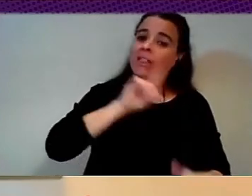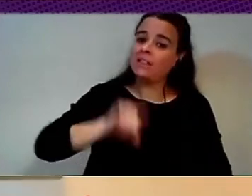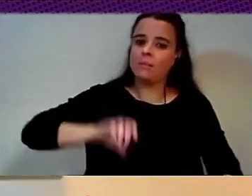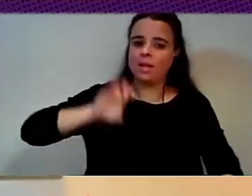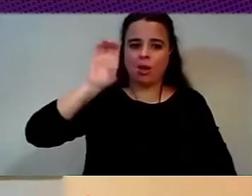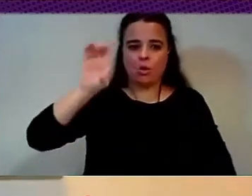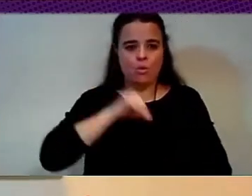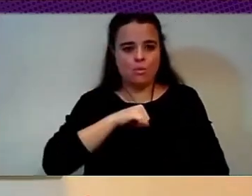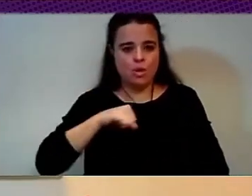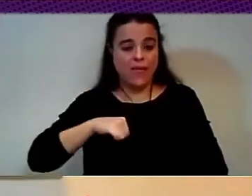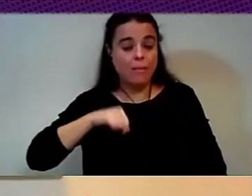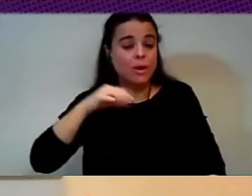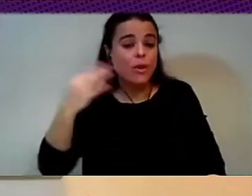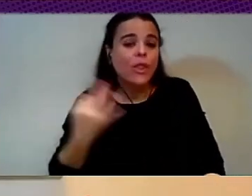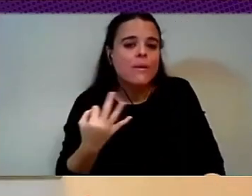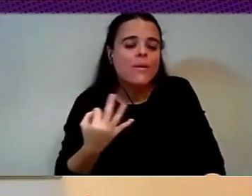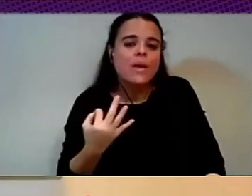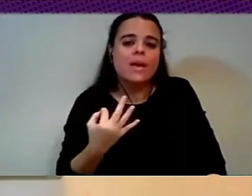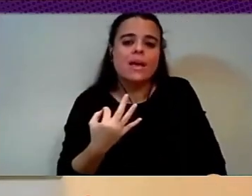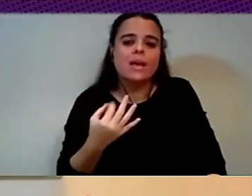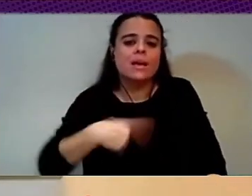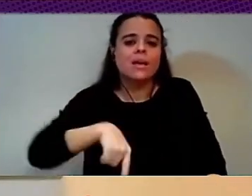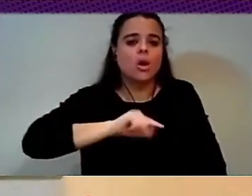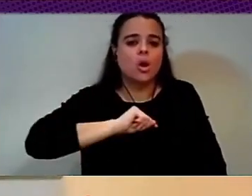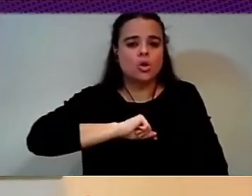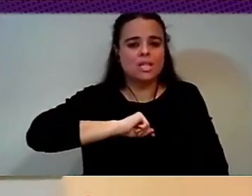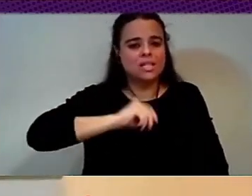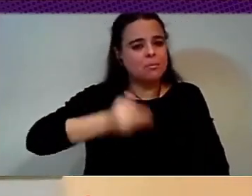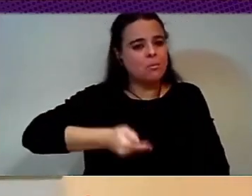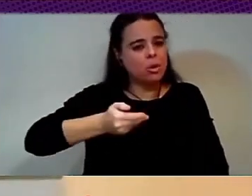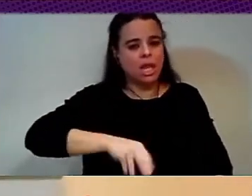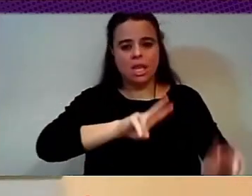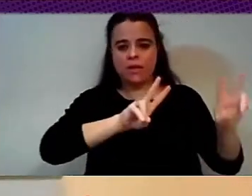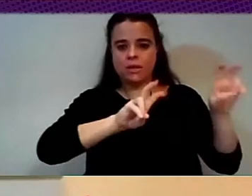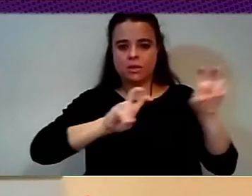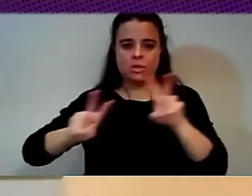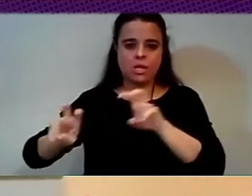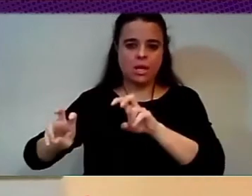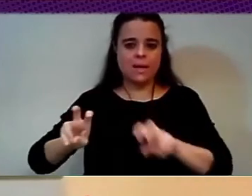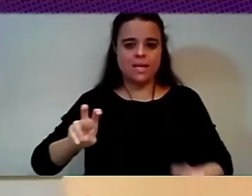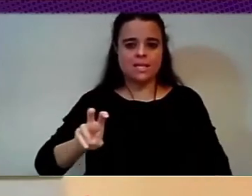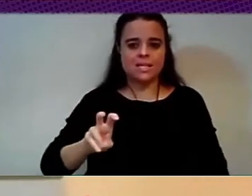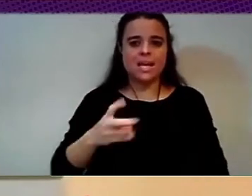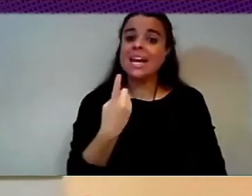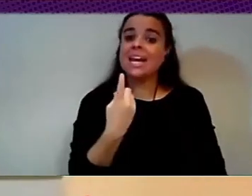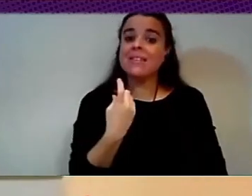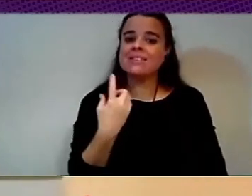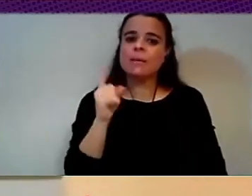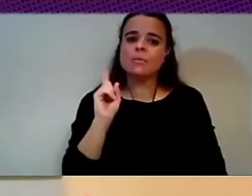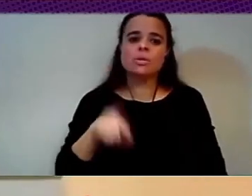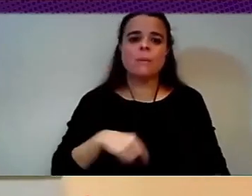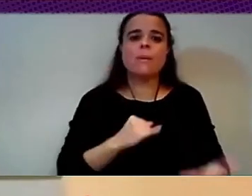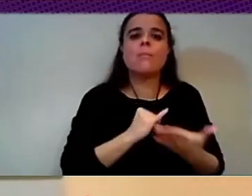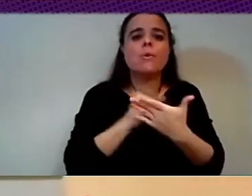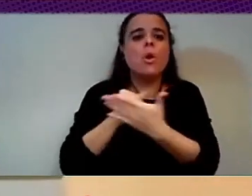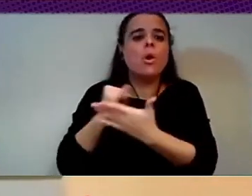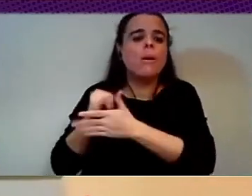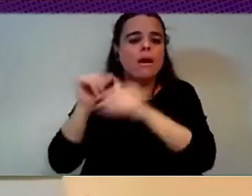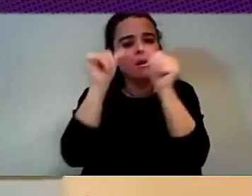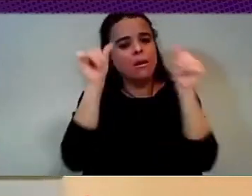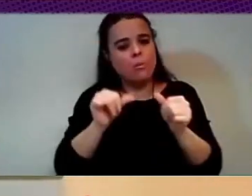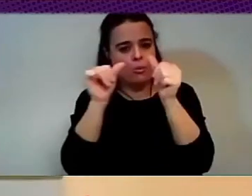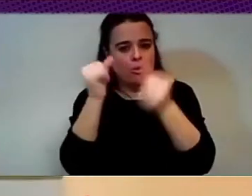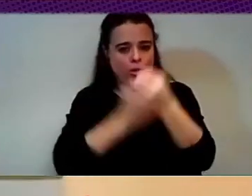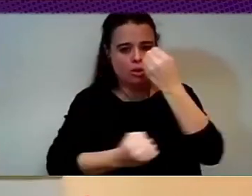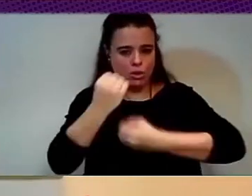And also that we, we need to experiment also with different, I mean, economic models. And so these are these are these are also